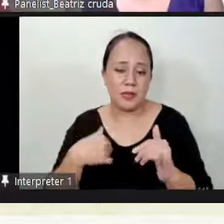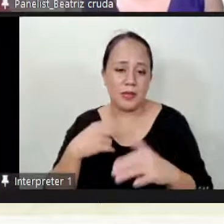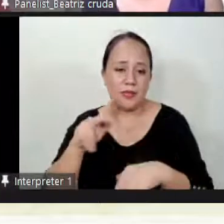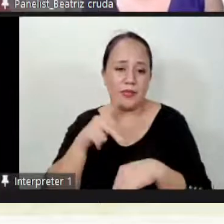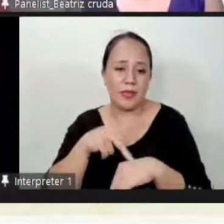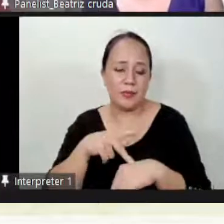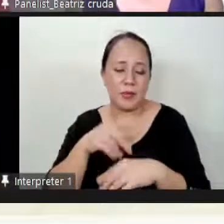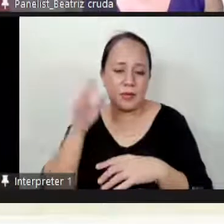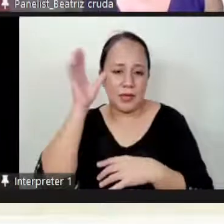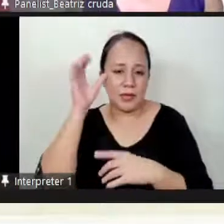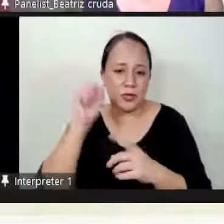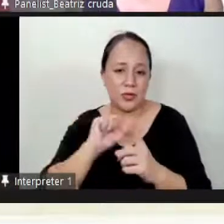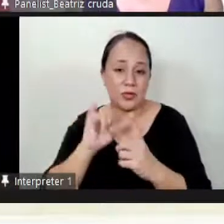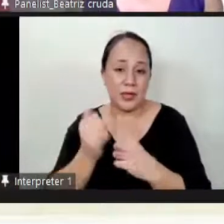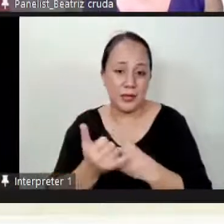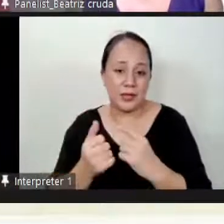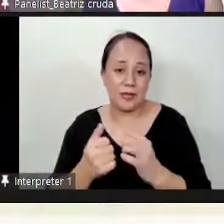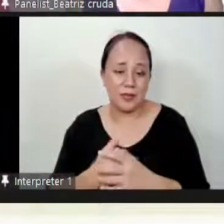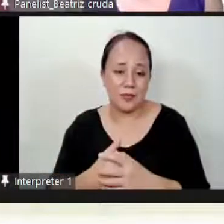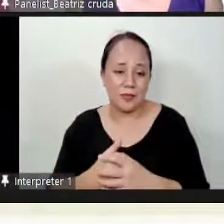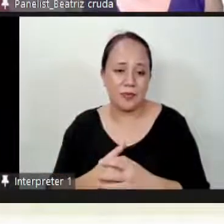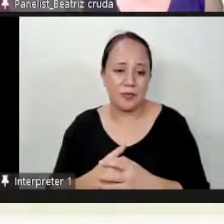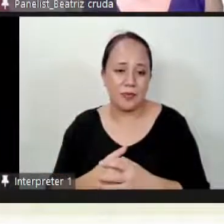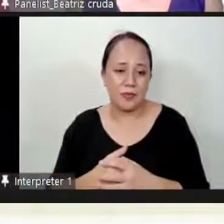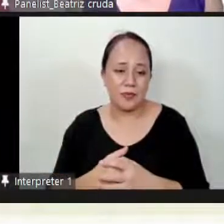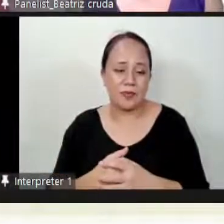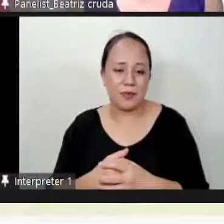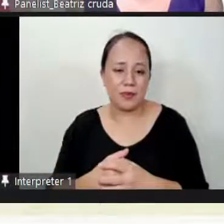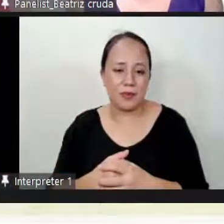Philippine Cancer Society as